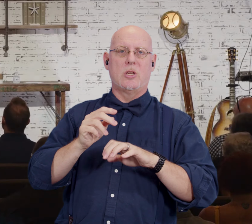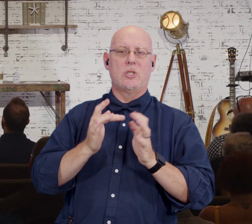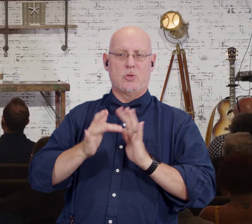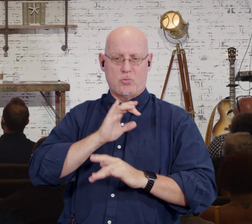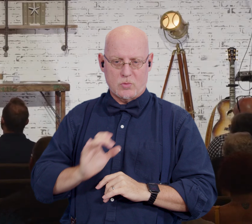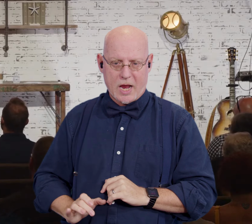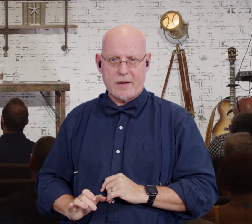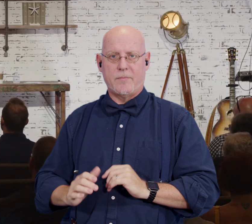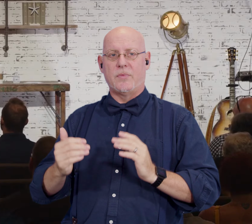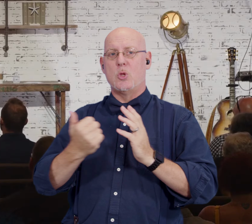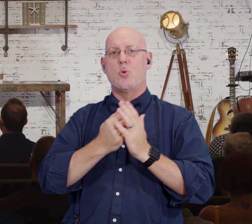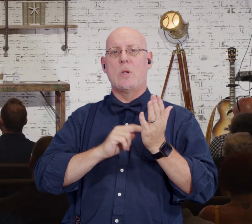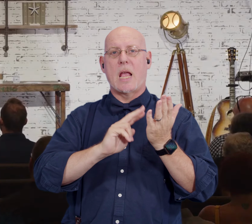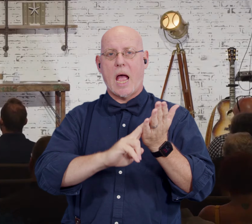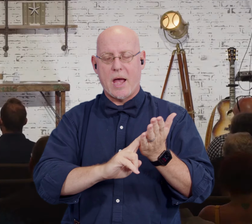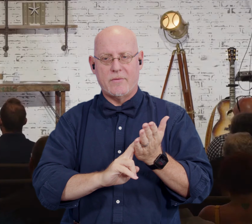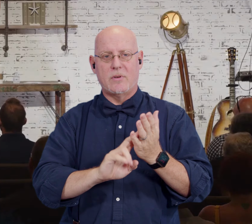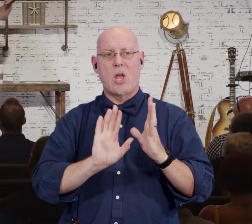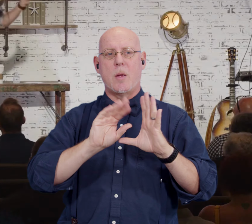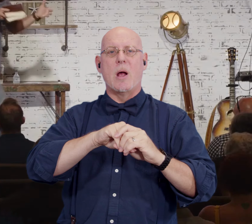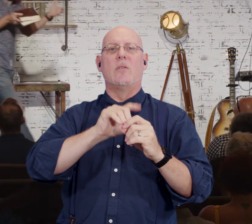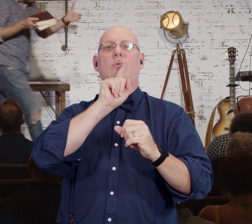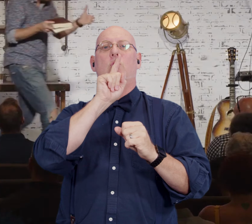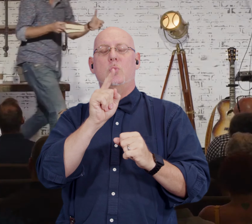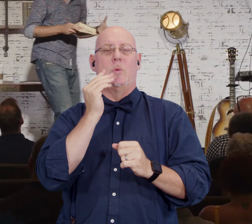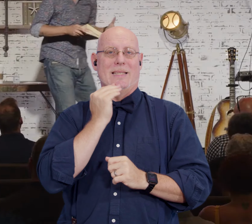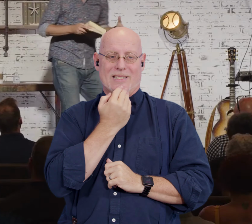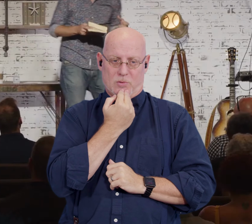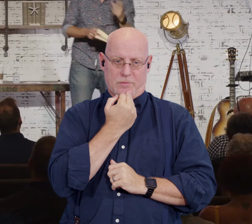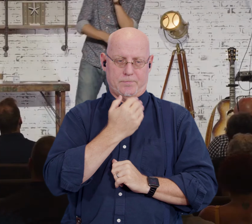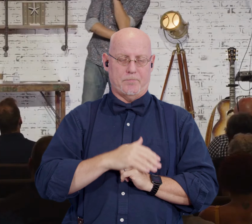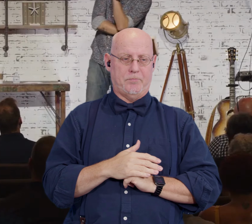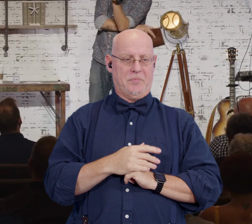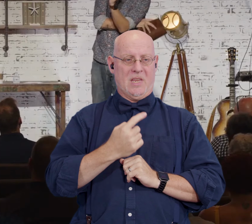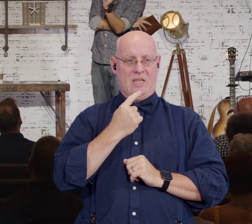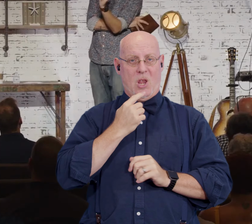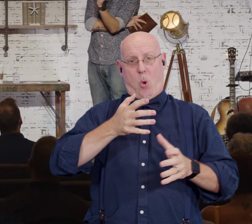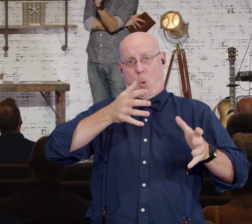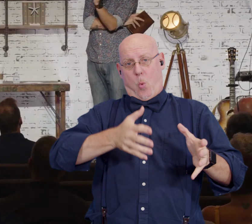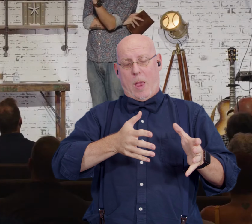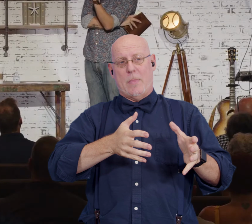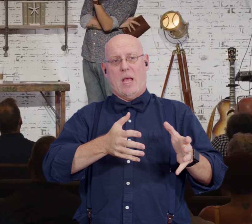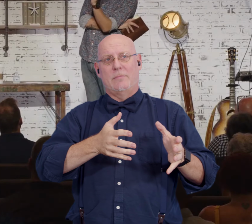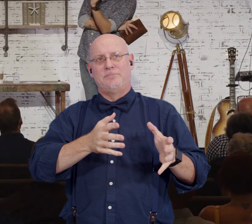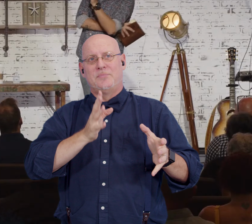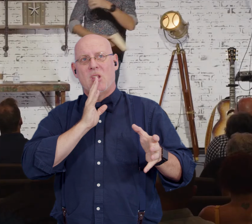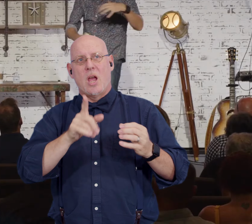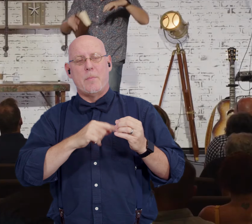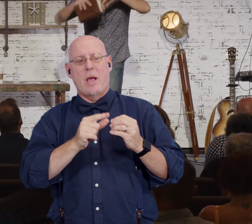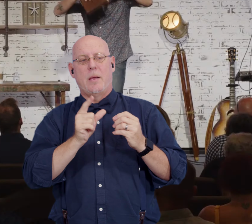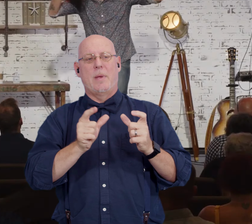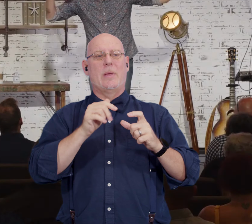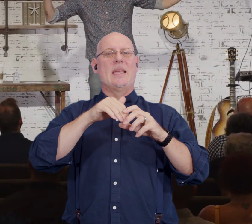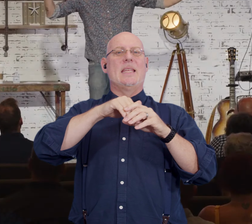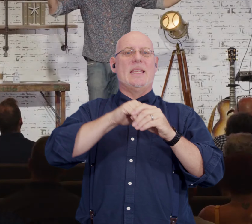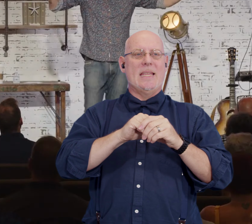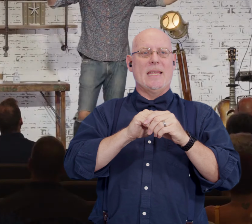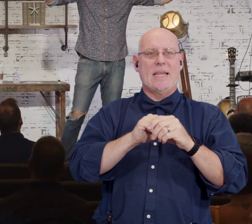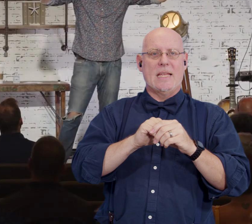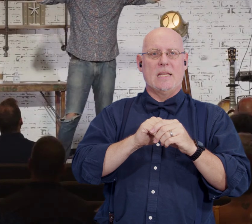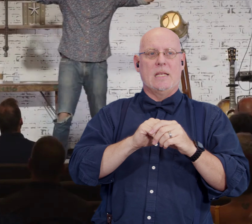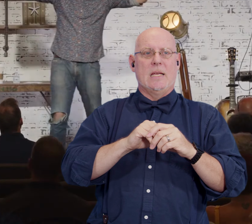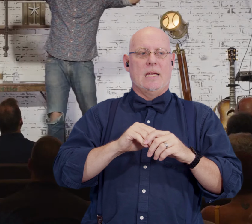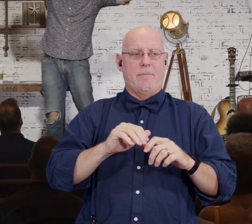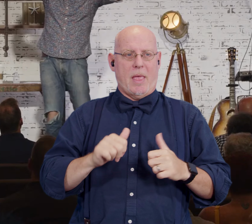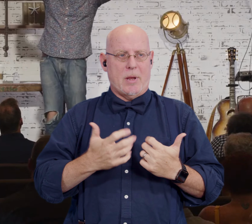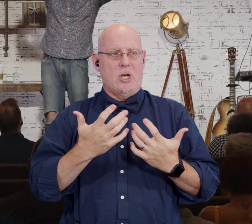resurrected, Christ Jesus, in the new covenant, they're part of true Israel. And so when it says remnant here, it is talking about those within the